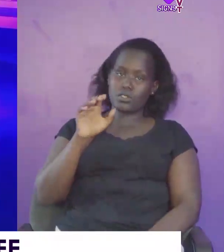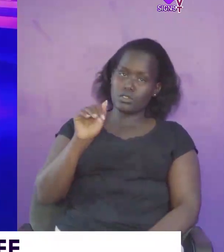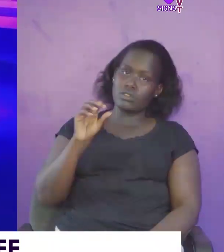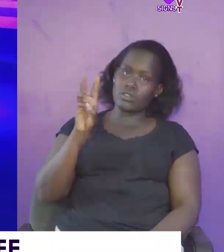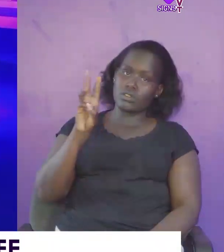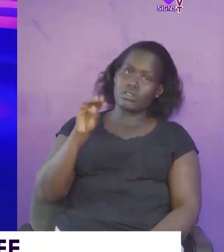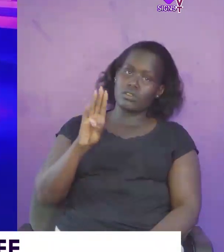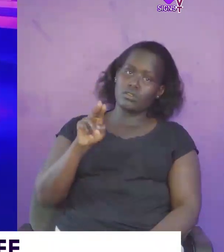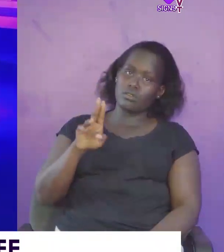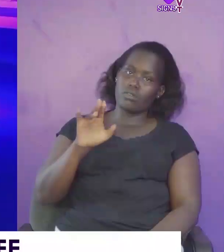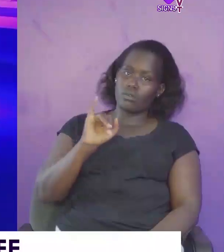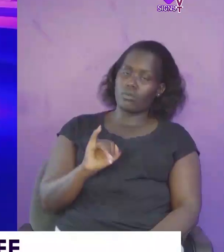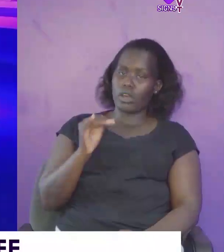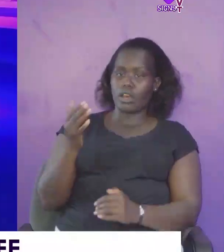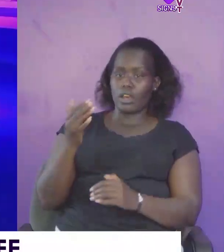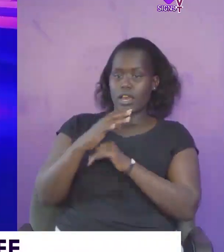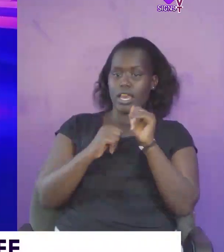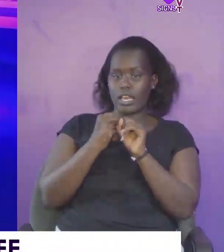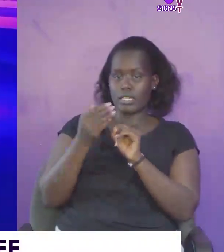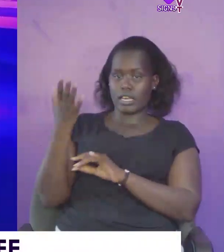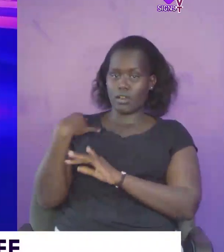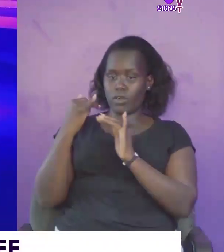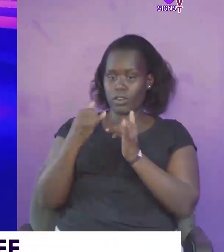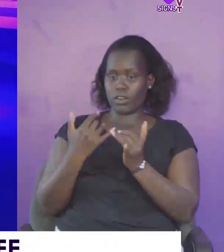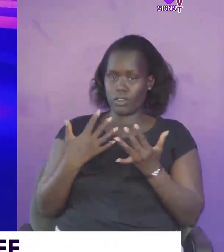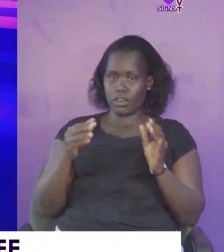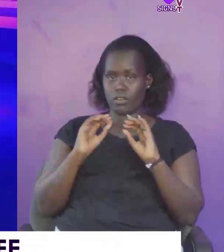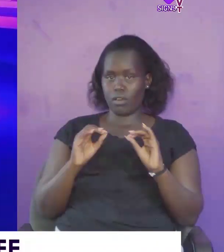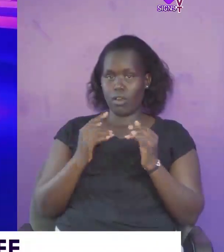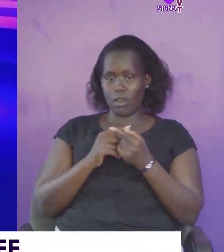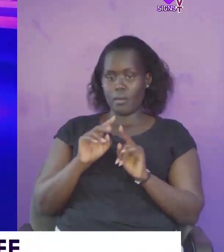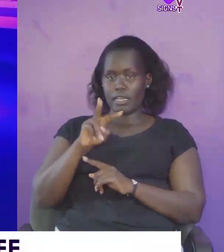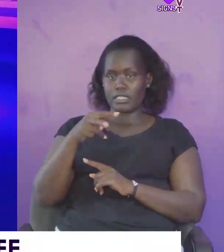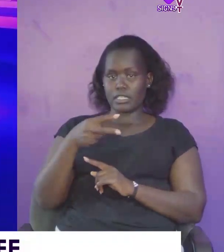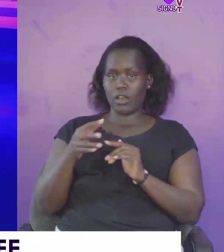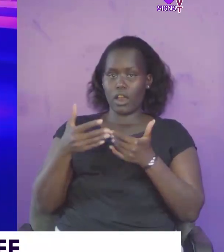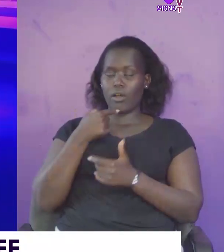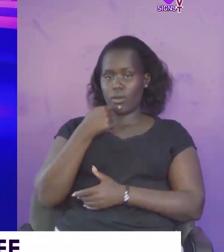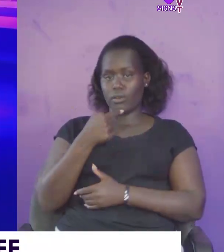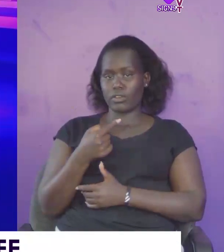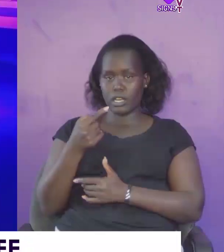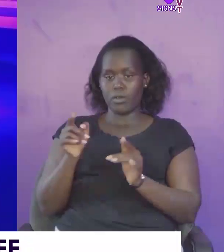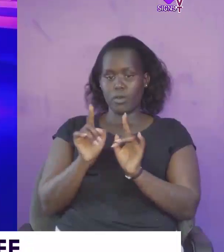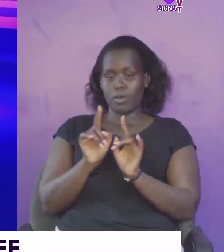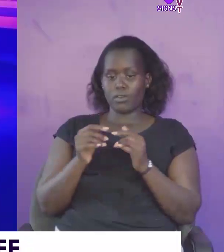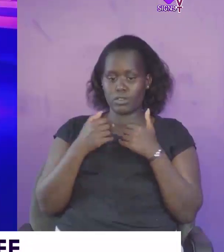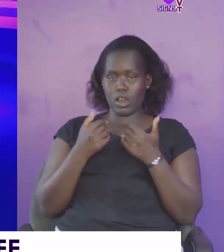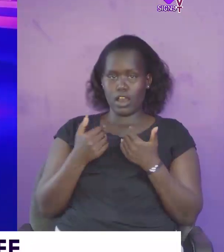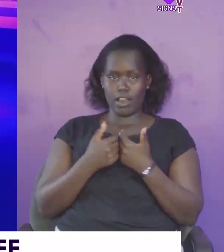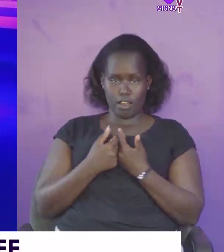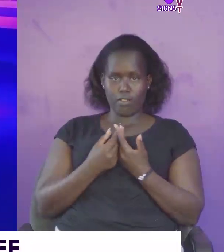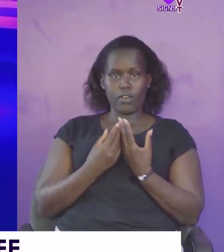Wamboi Otieno some years ago. So it's not a new thing, but secondly, as you mentioned, there is also that factor, that material